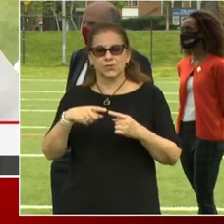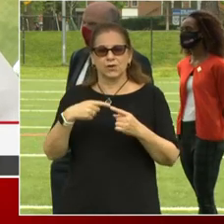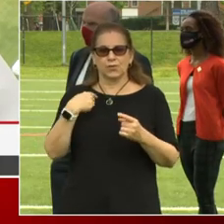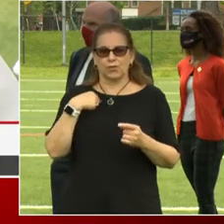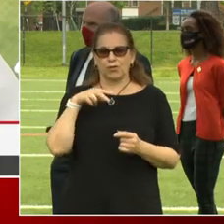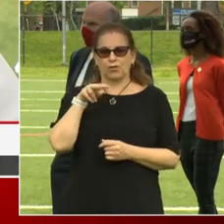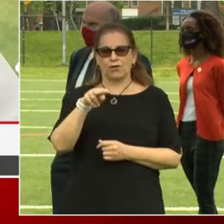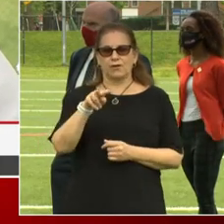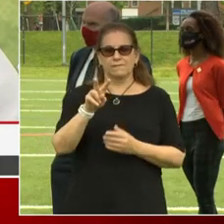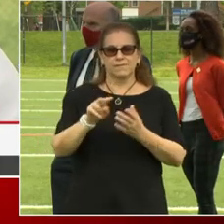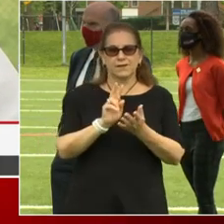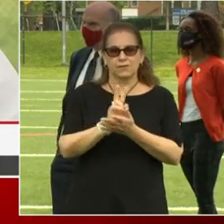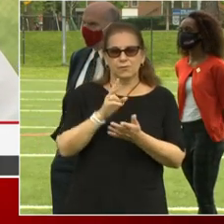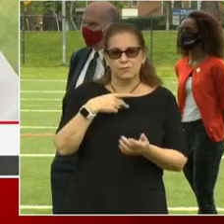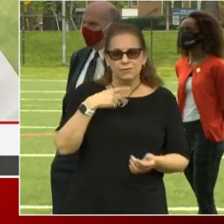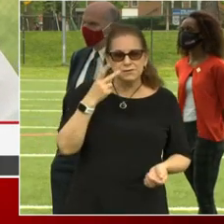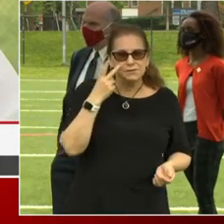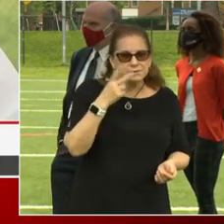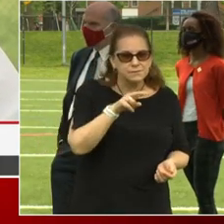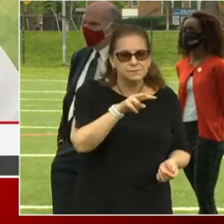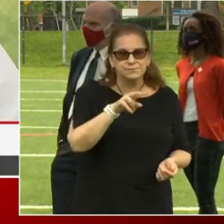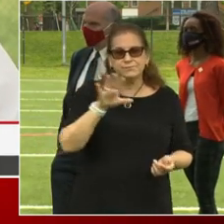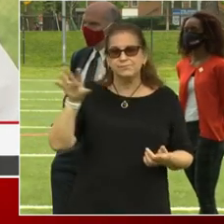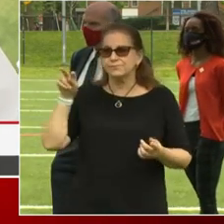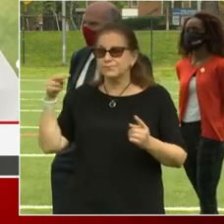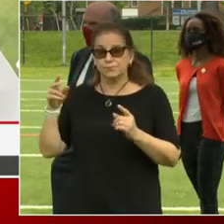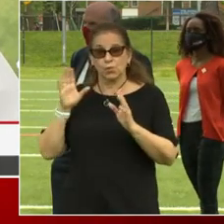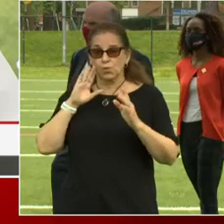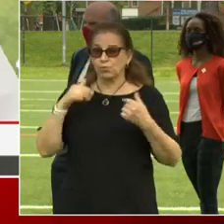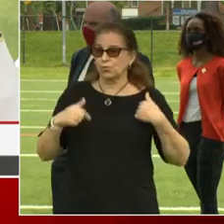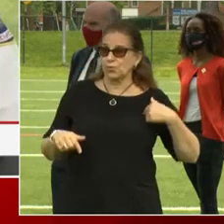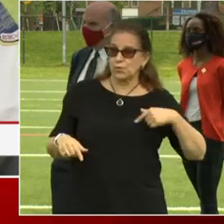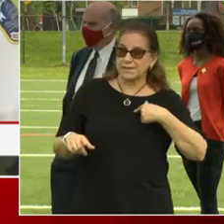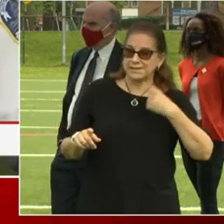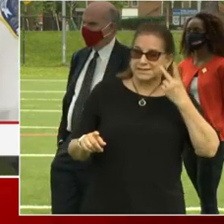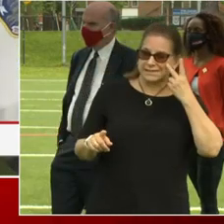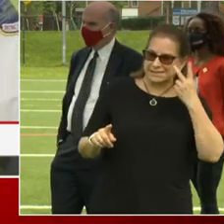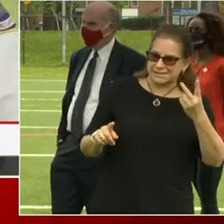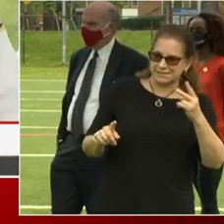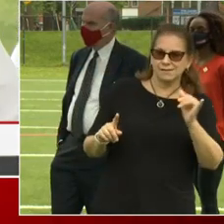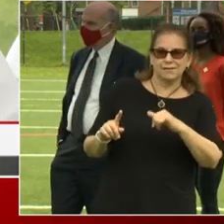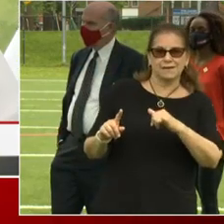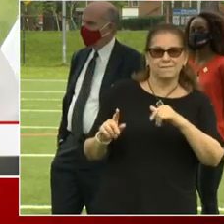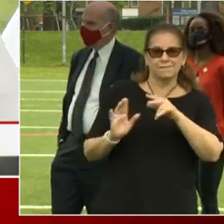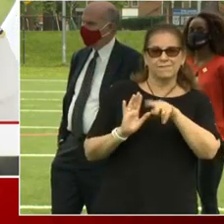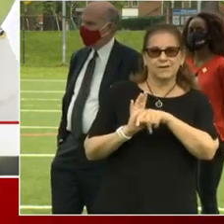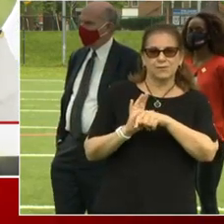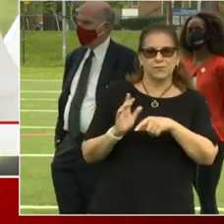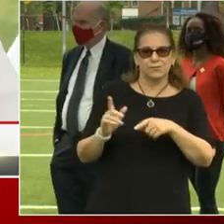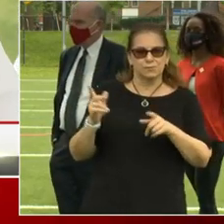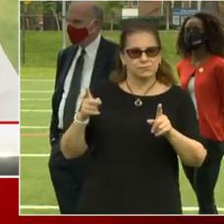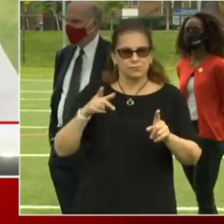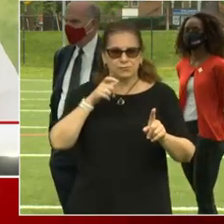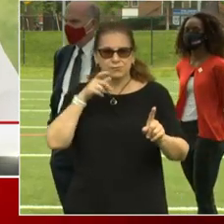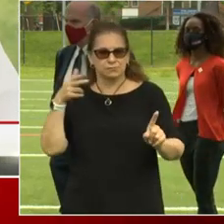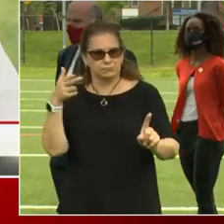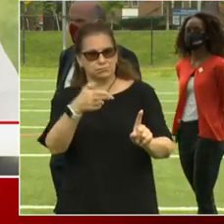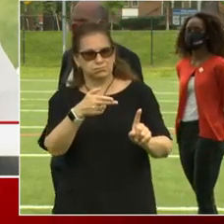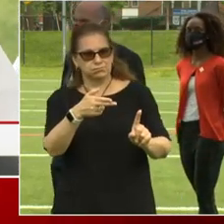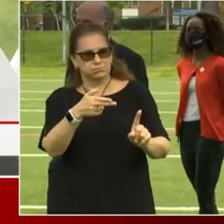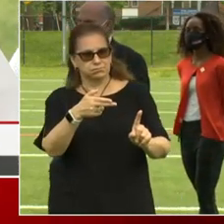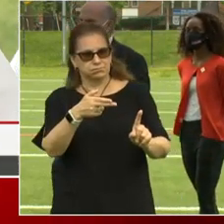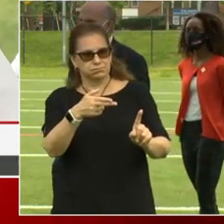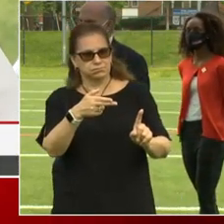video, and your narrative of it is that the subject pointed the gun at an